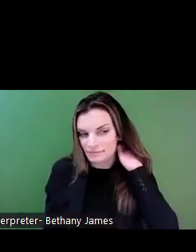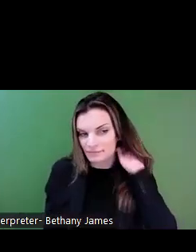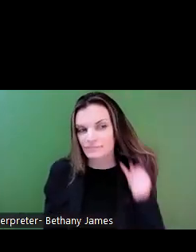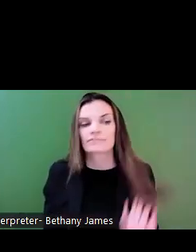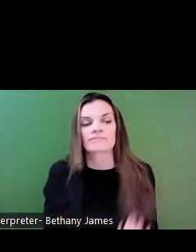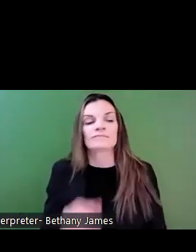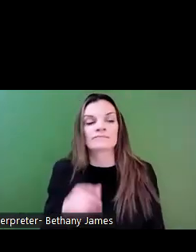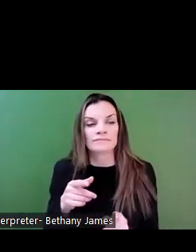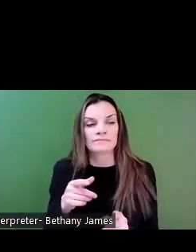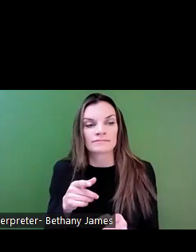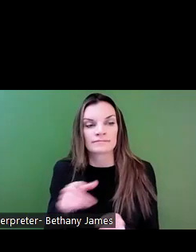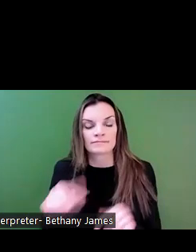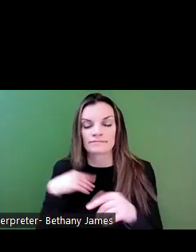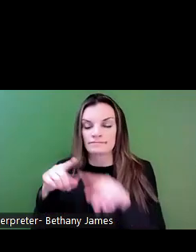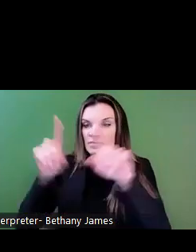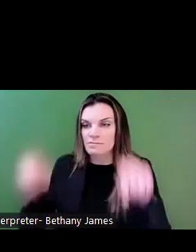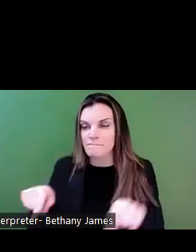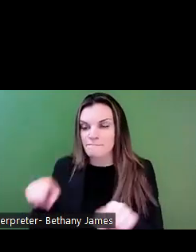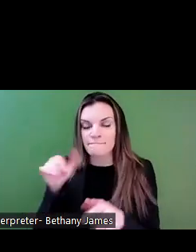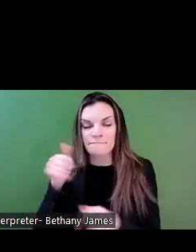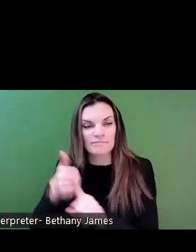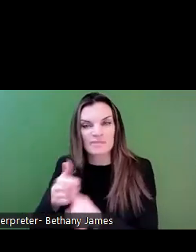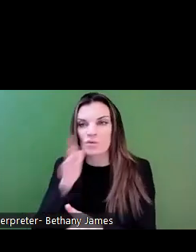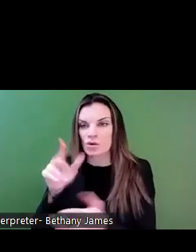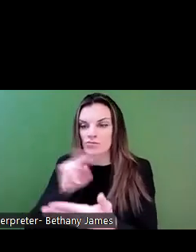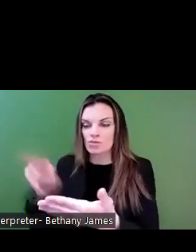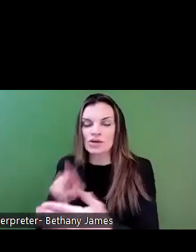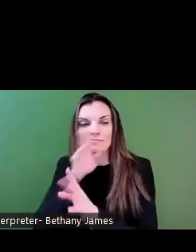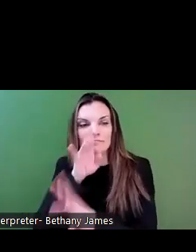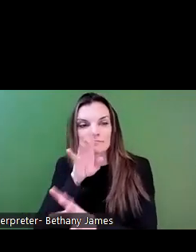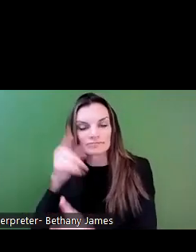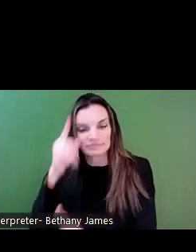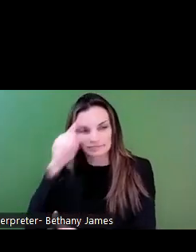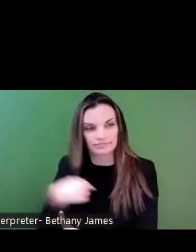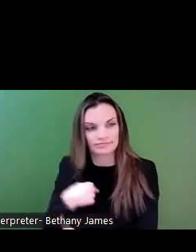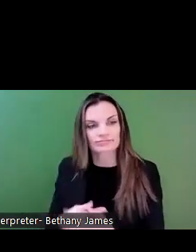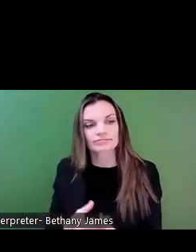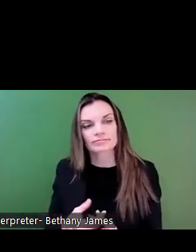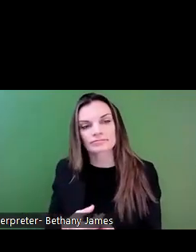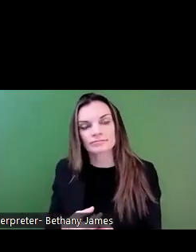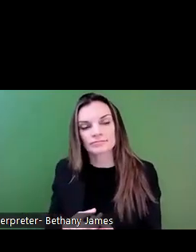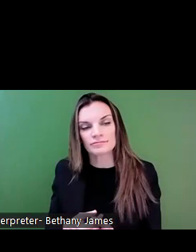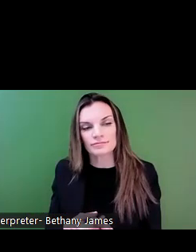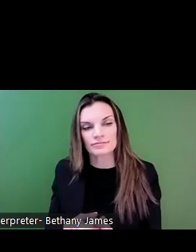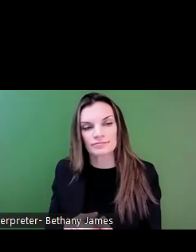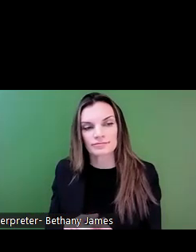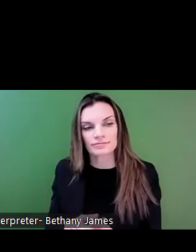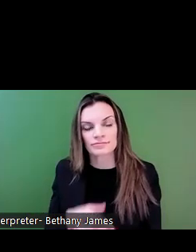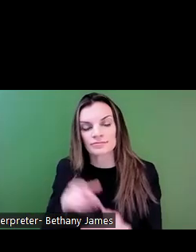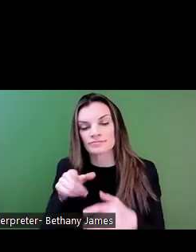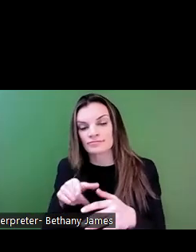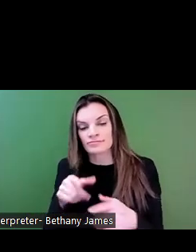the use of an electronic reading program. One might have to use an OCR or an optical character reader. Scan a document